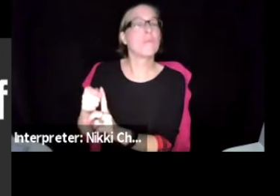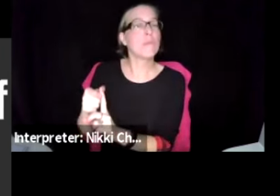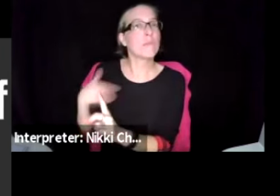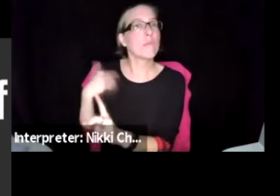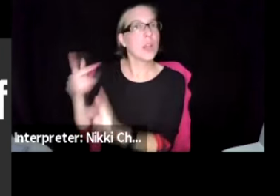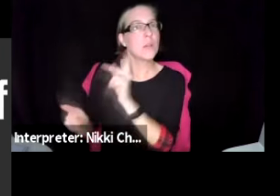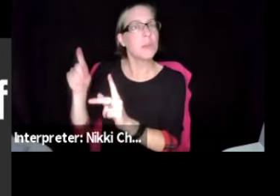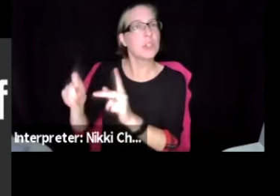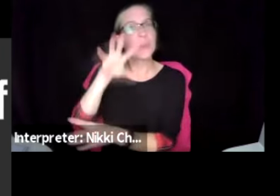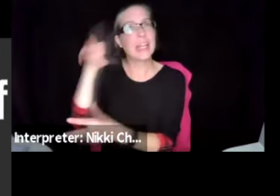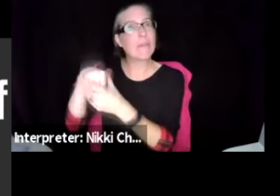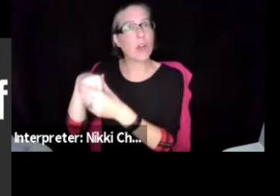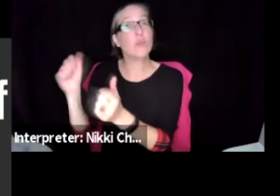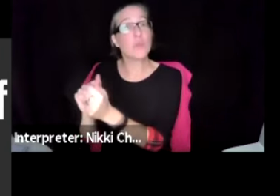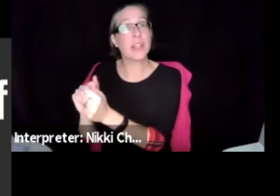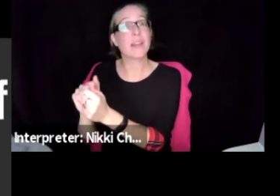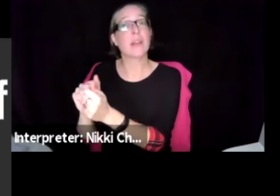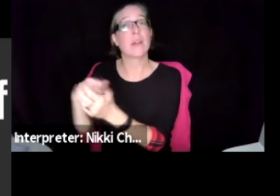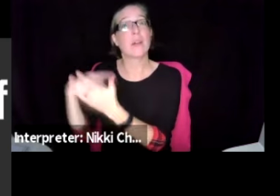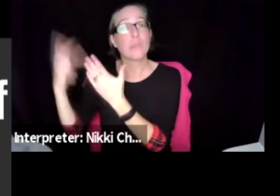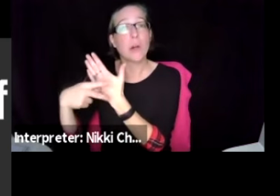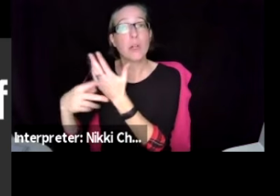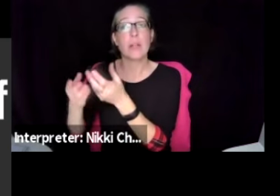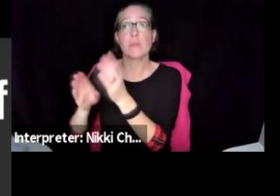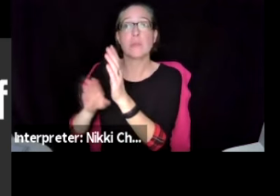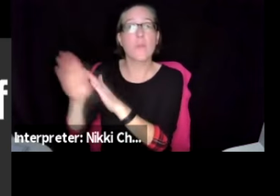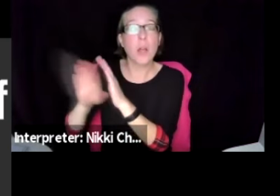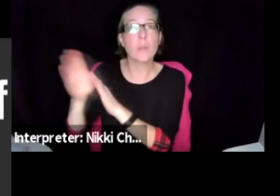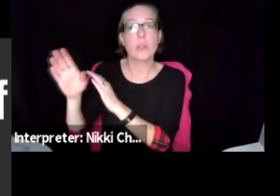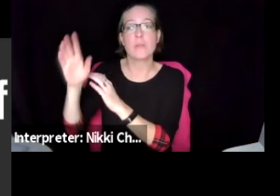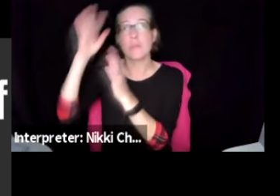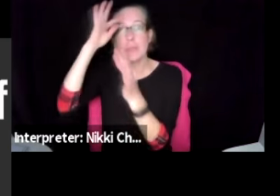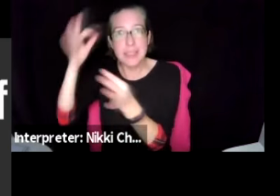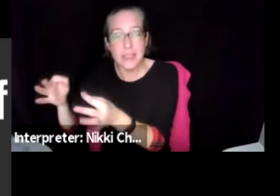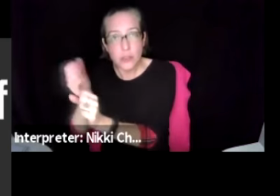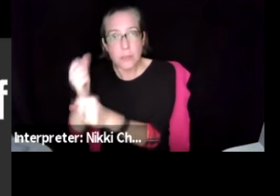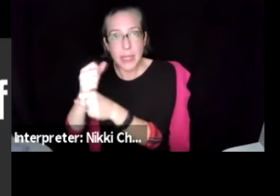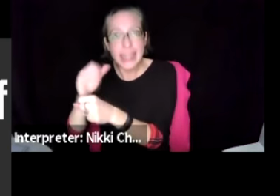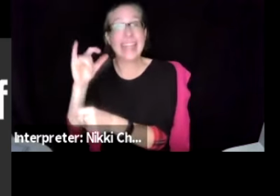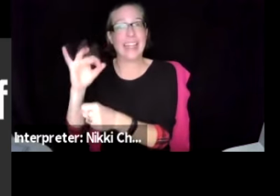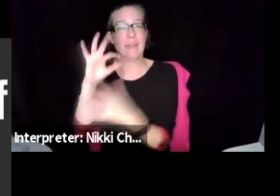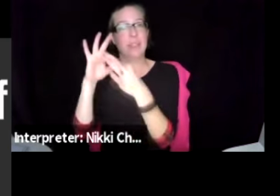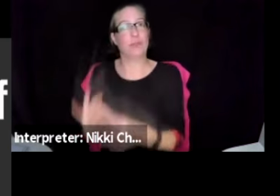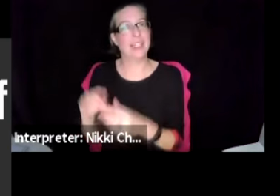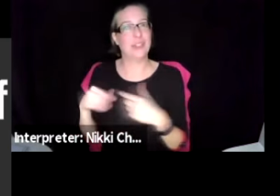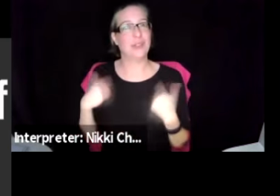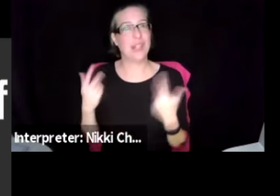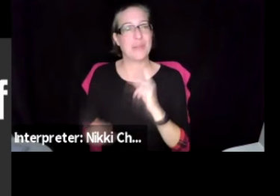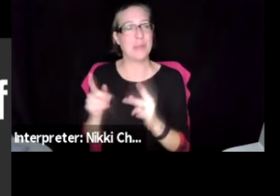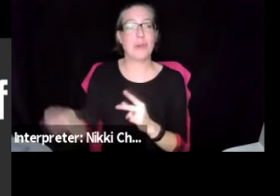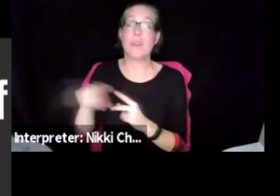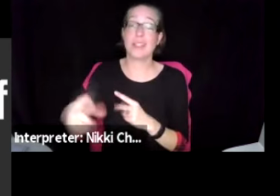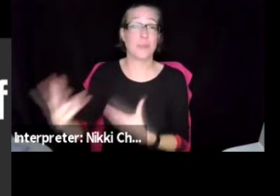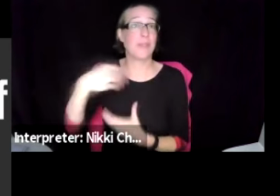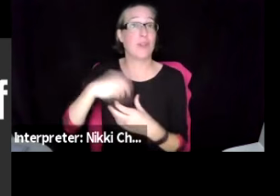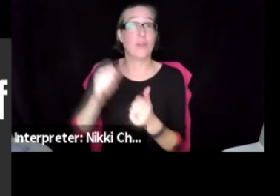programs that are initiated by young people, and they are involved in every aspect of the